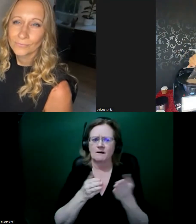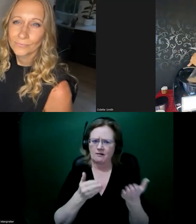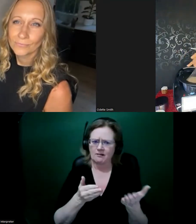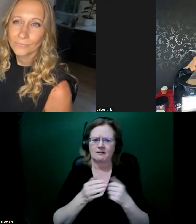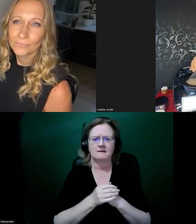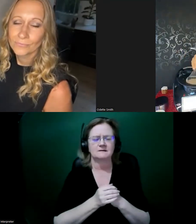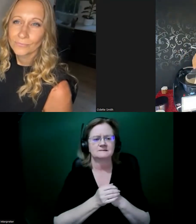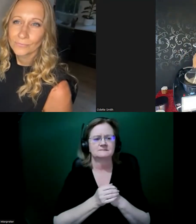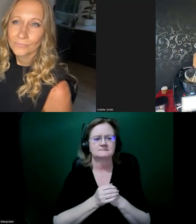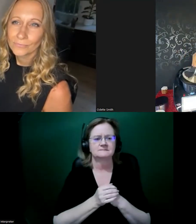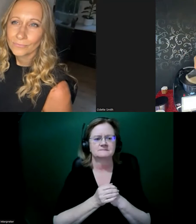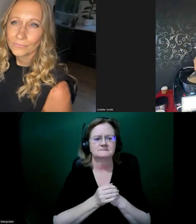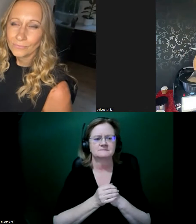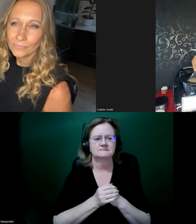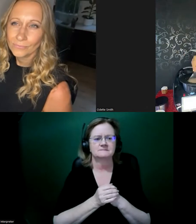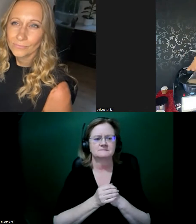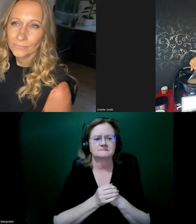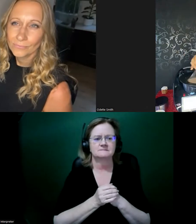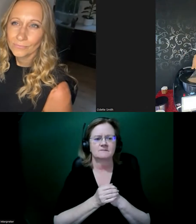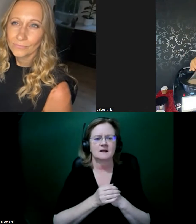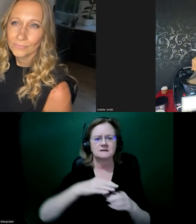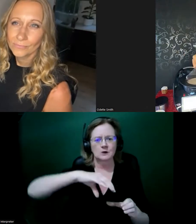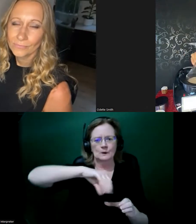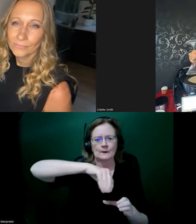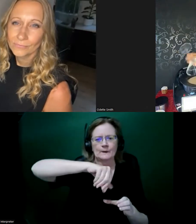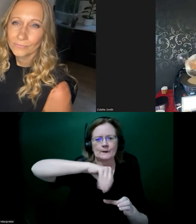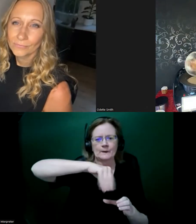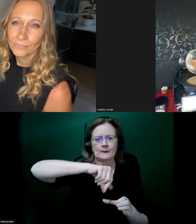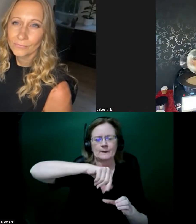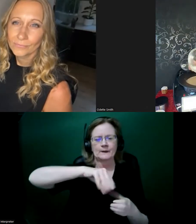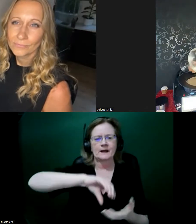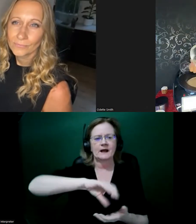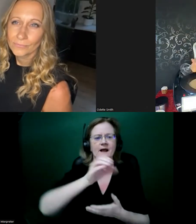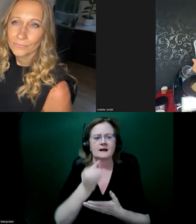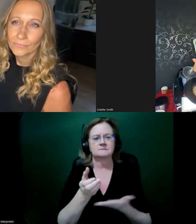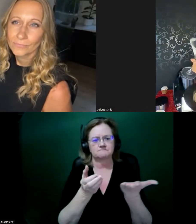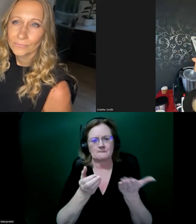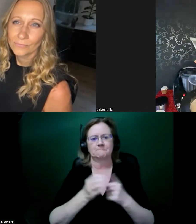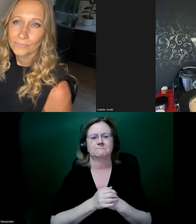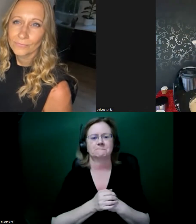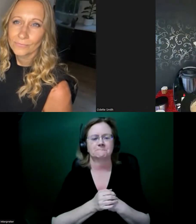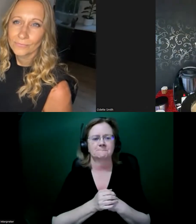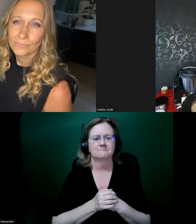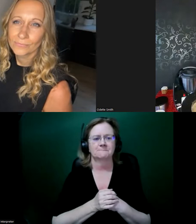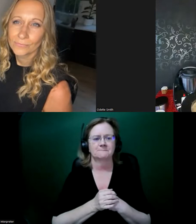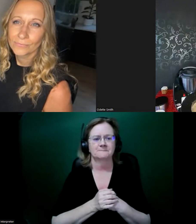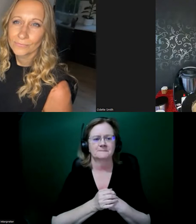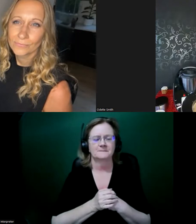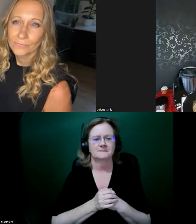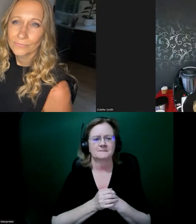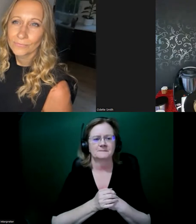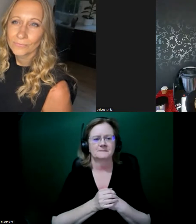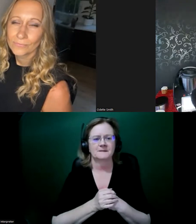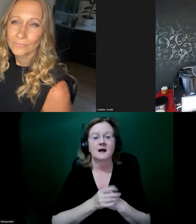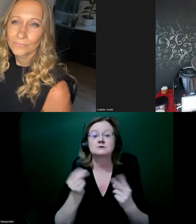glasses. So basically just give it a bit of a spin. There we go. Ooh. So we're going to